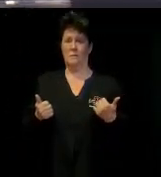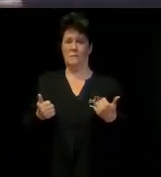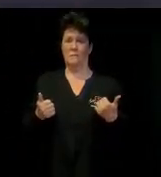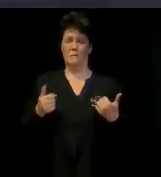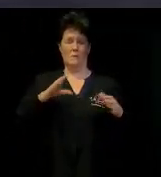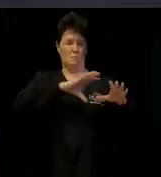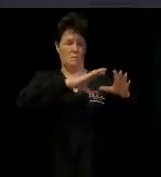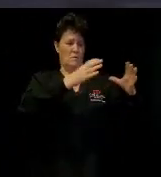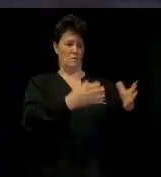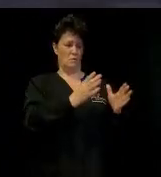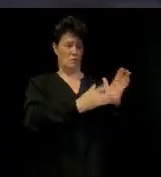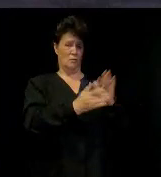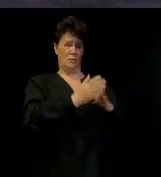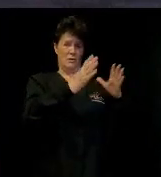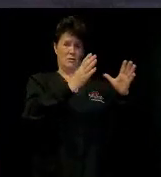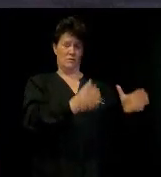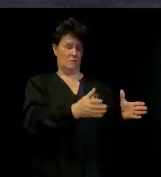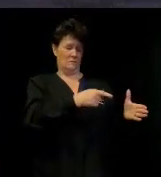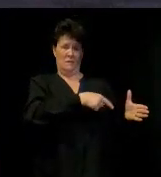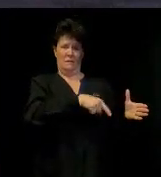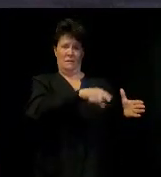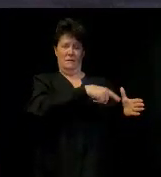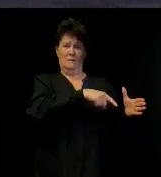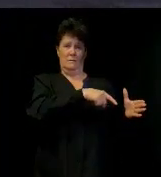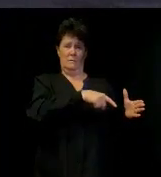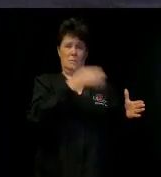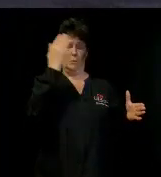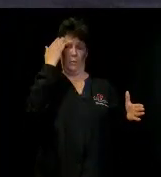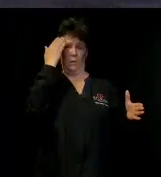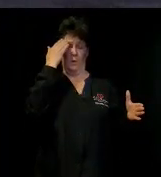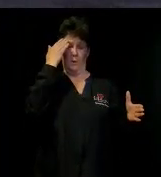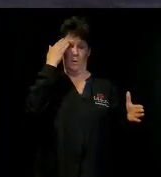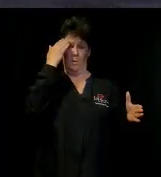this book and we're finding out God's heart for ourselves.